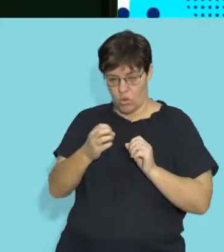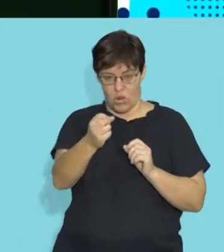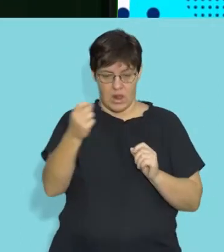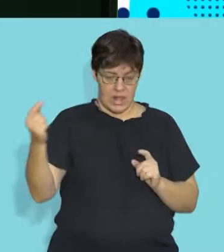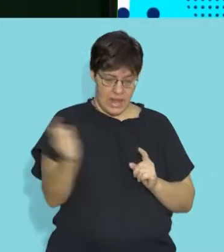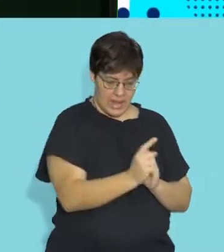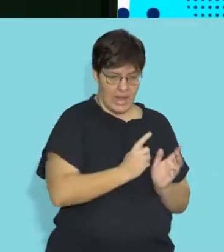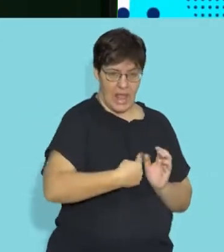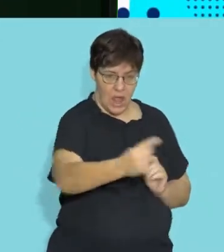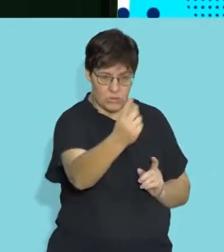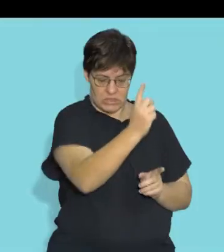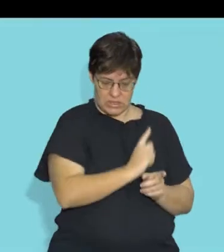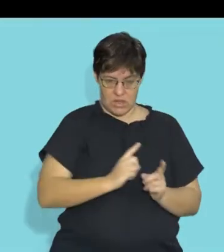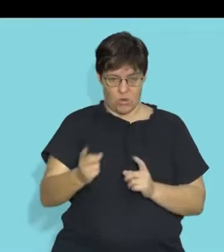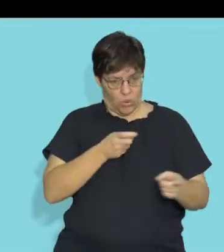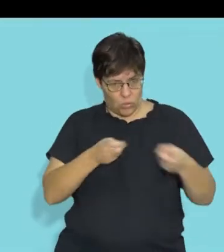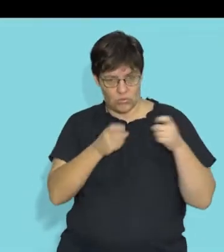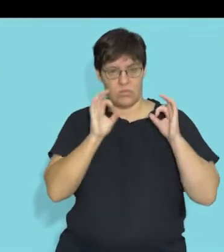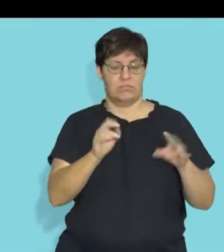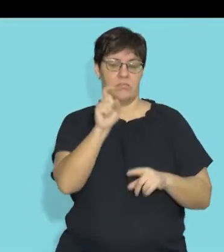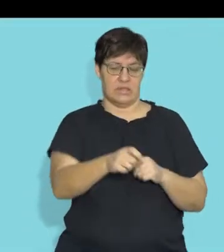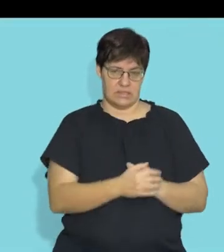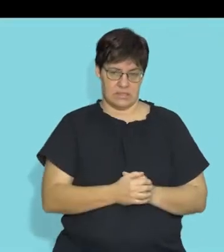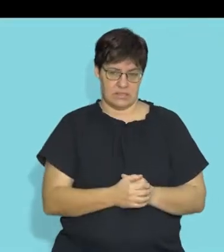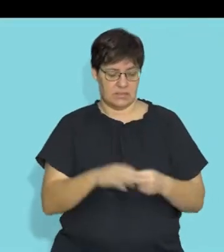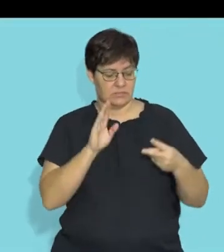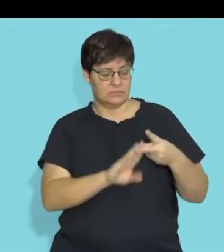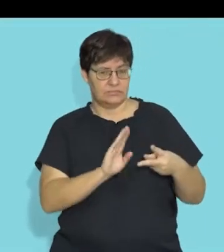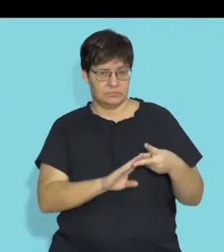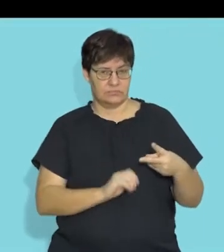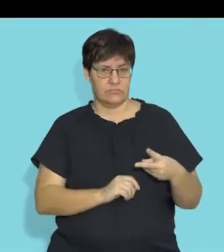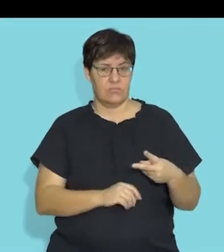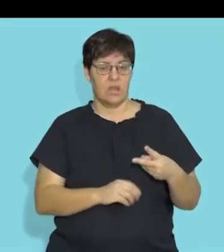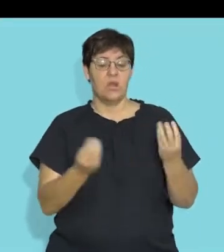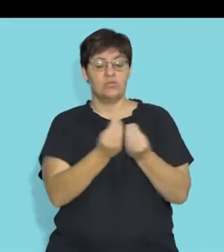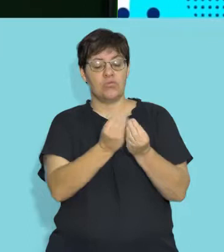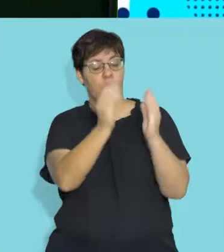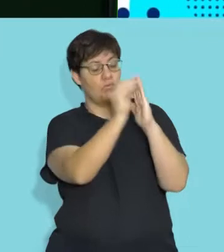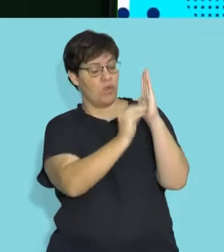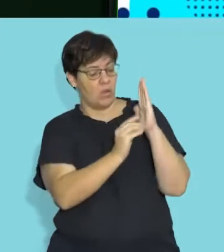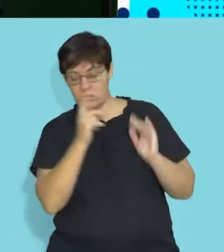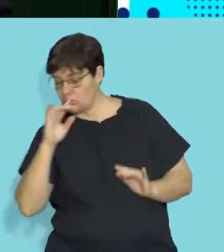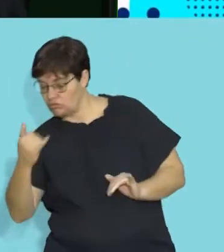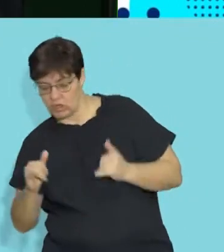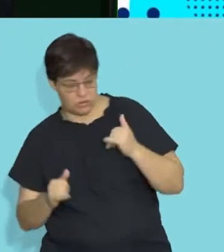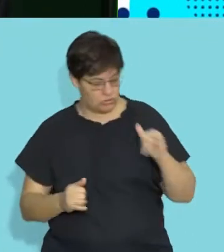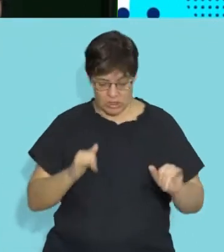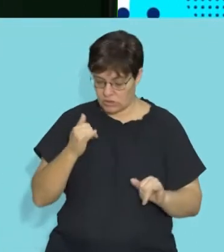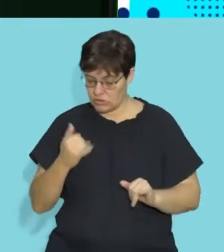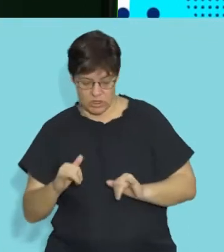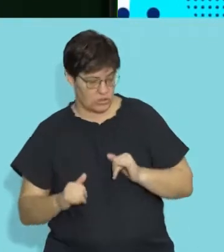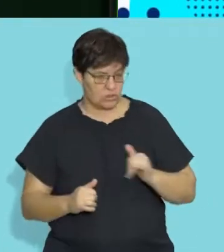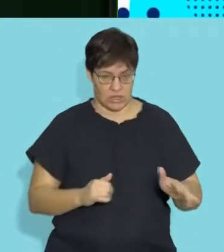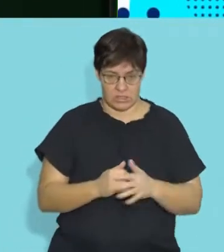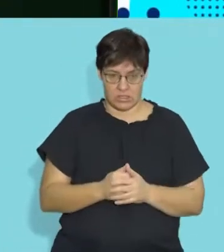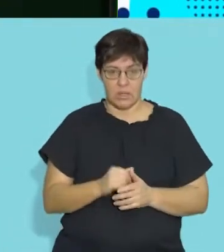Number two, check against stock records. In other words, check if these are the number